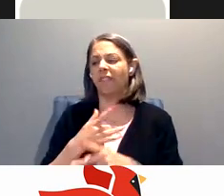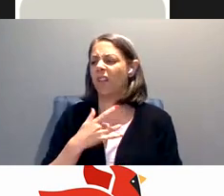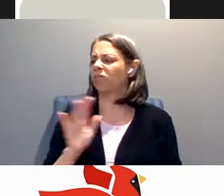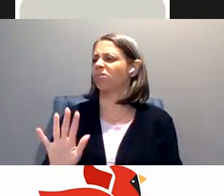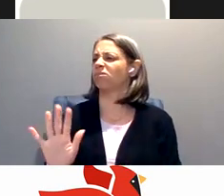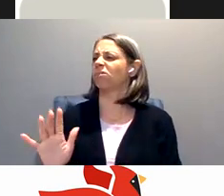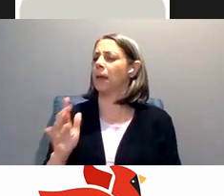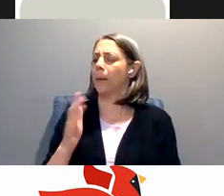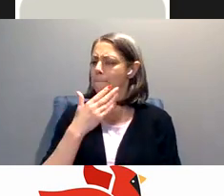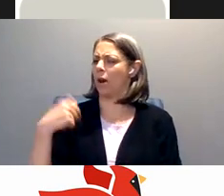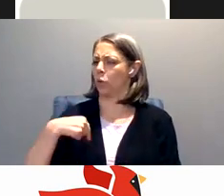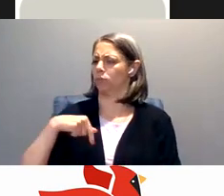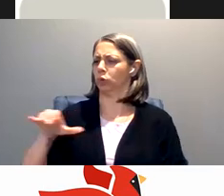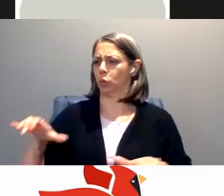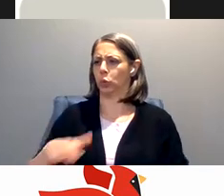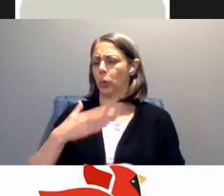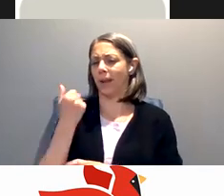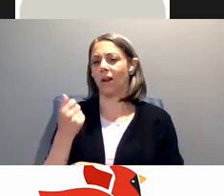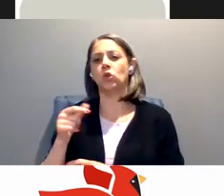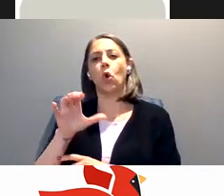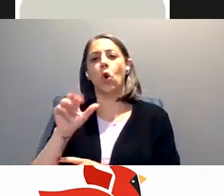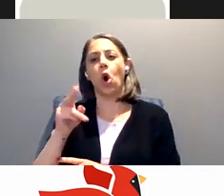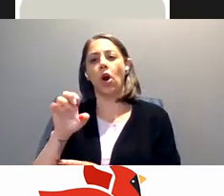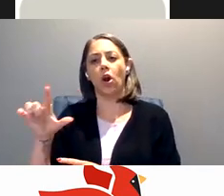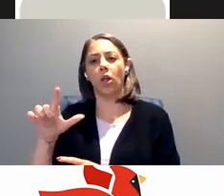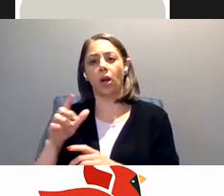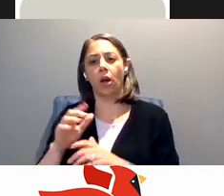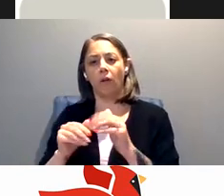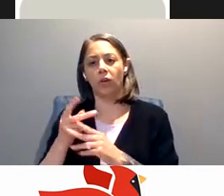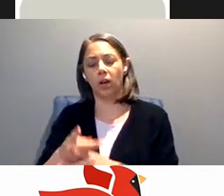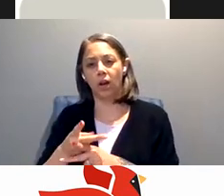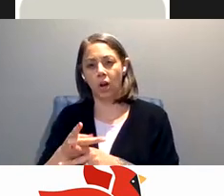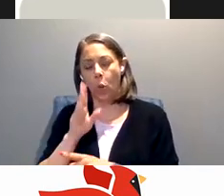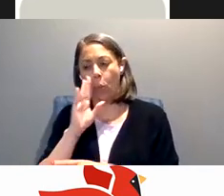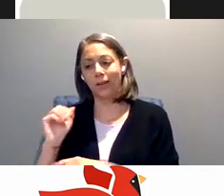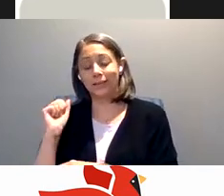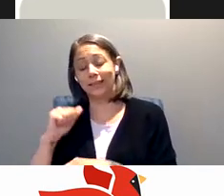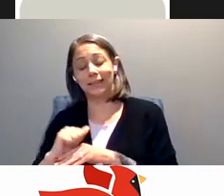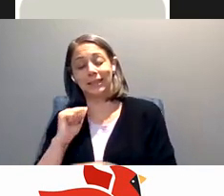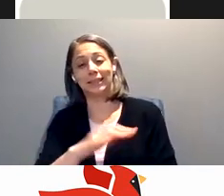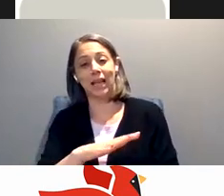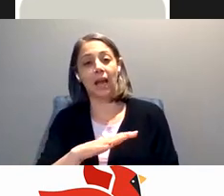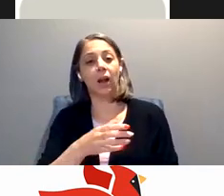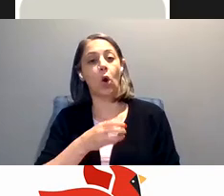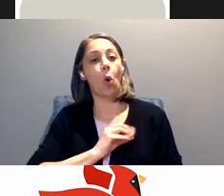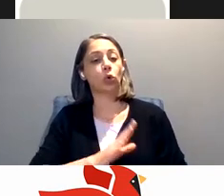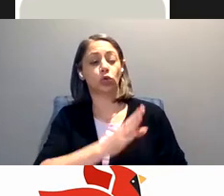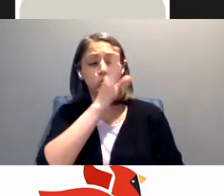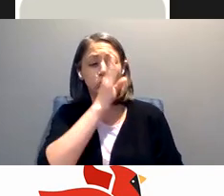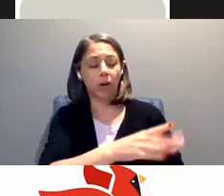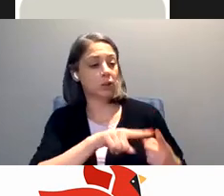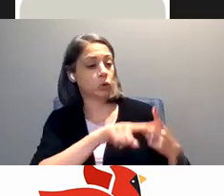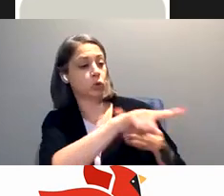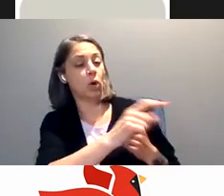And Cardinal Comfort Care will send owners directly to you to provide the support and care that you